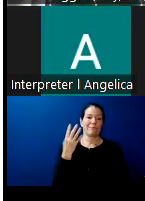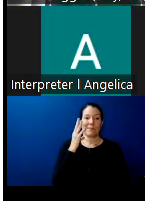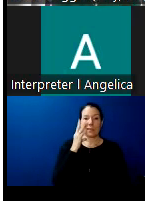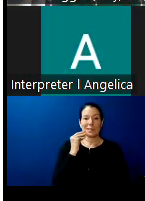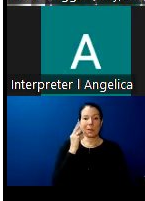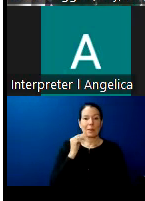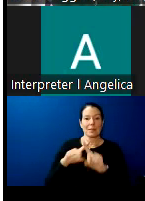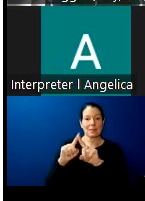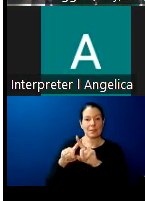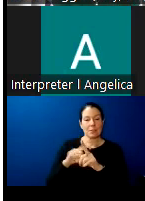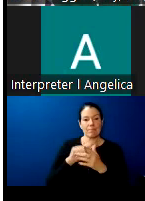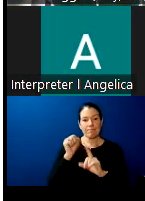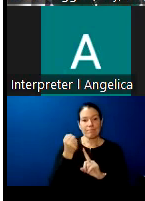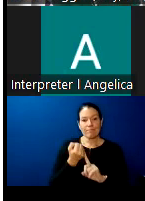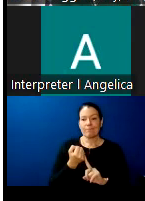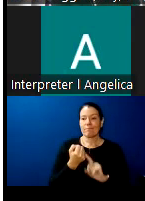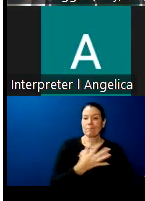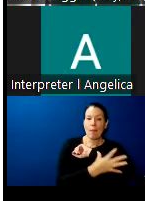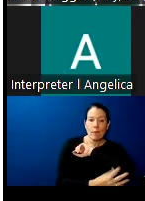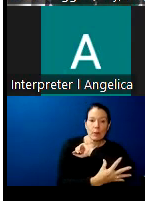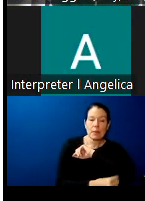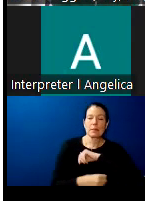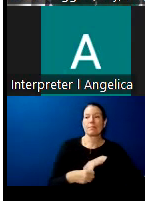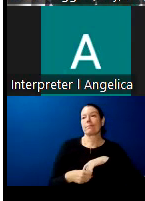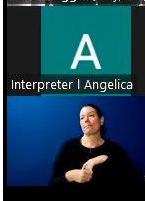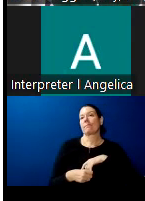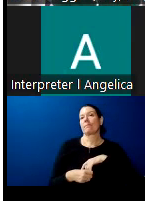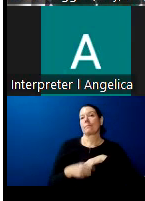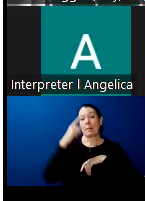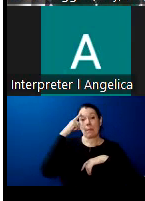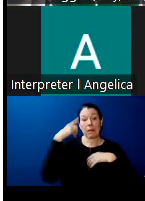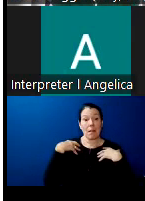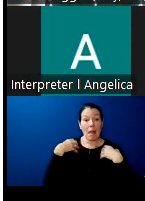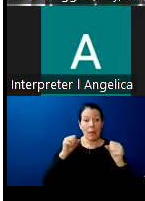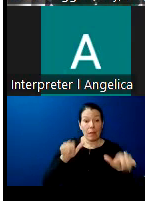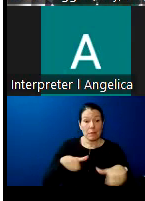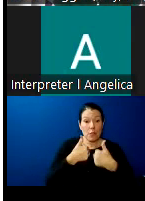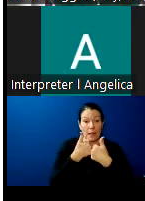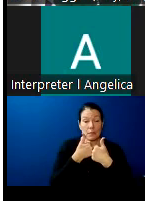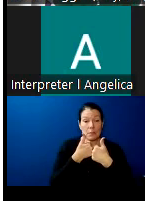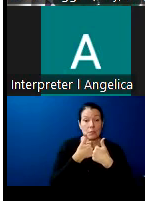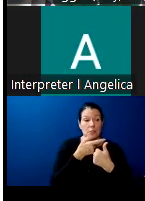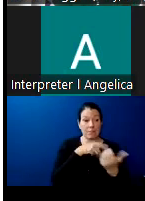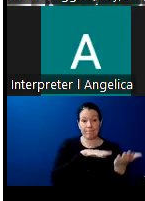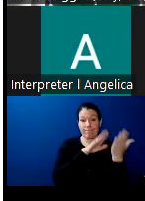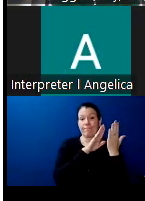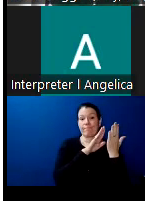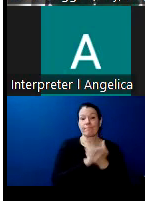isms or living in poverty or mental health challenges that the survivor may be